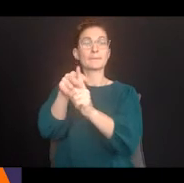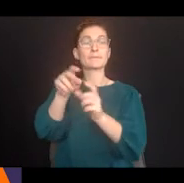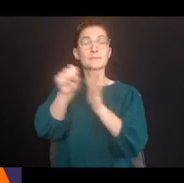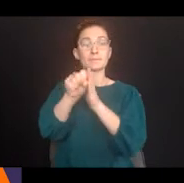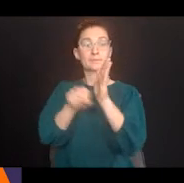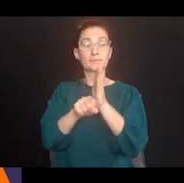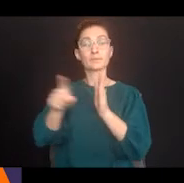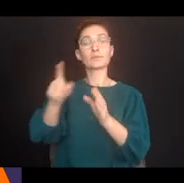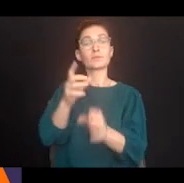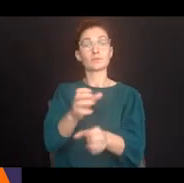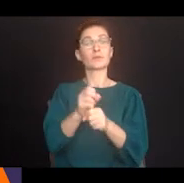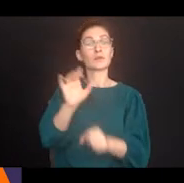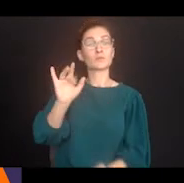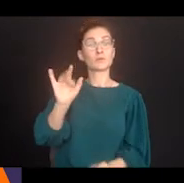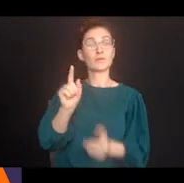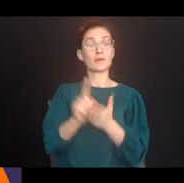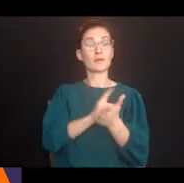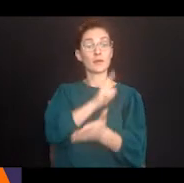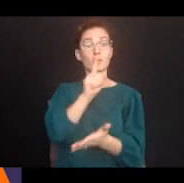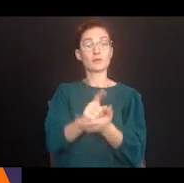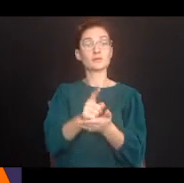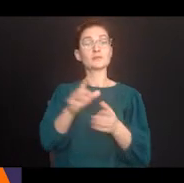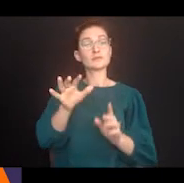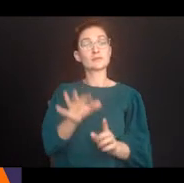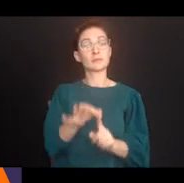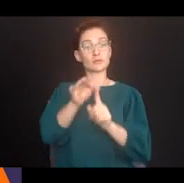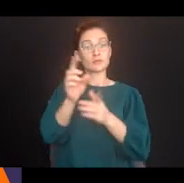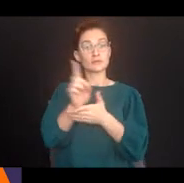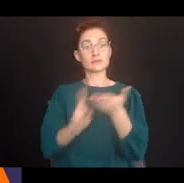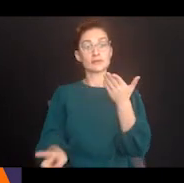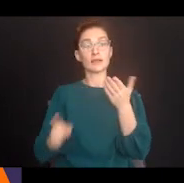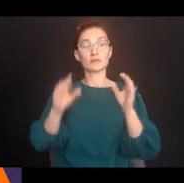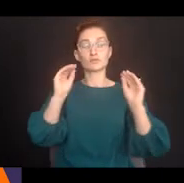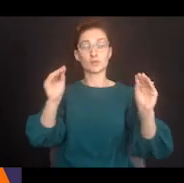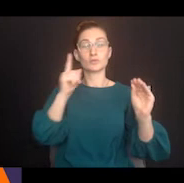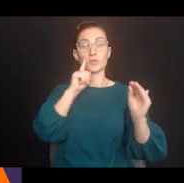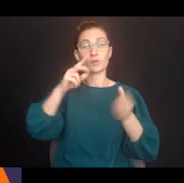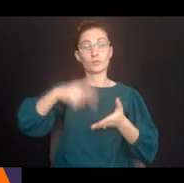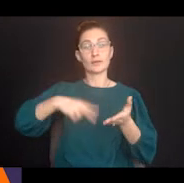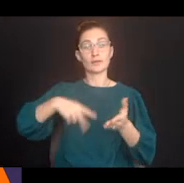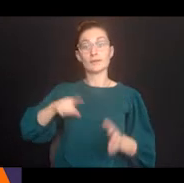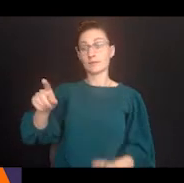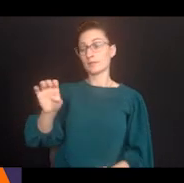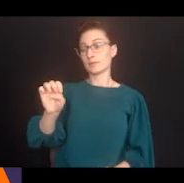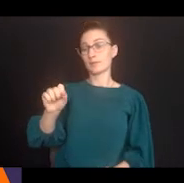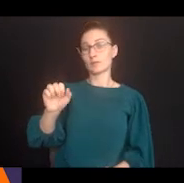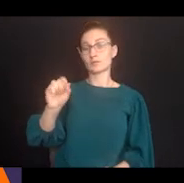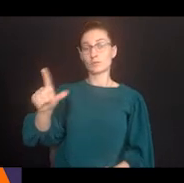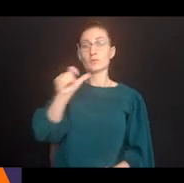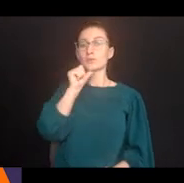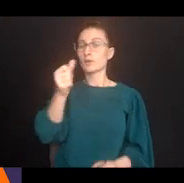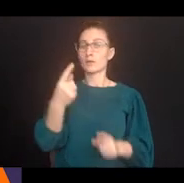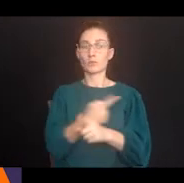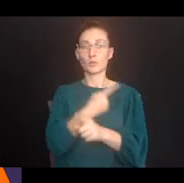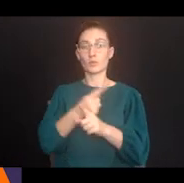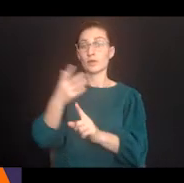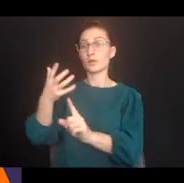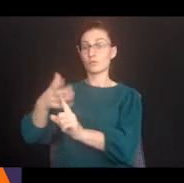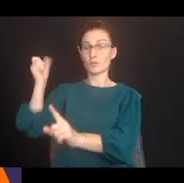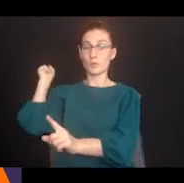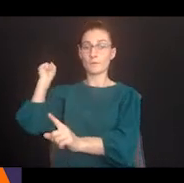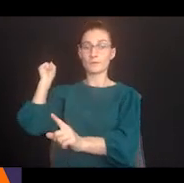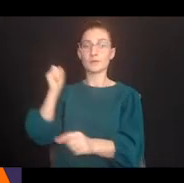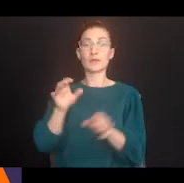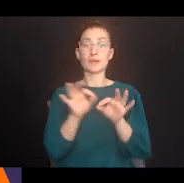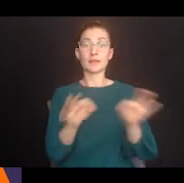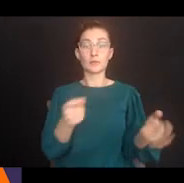to 25 hours of specially designed instruction for reading. The ESOL services were not appropriate and removed, and language therapy